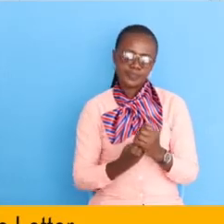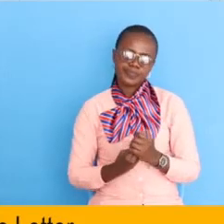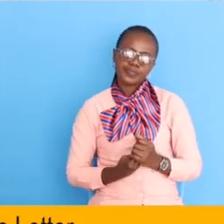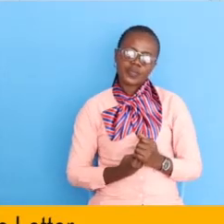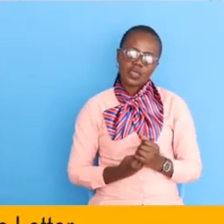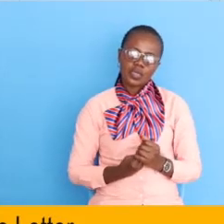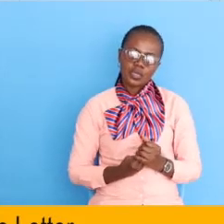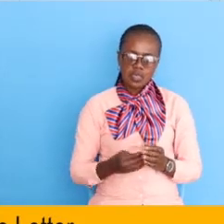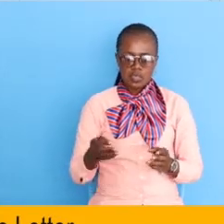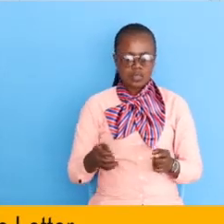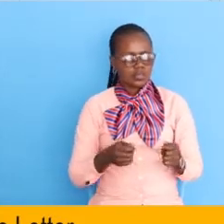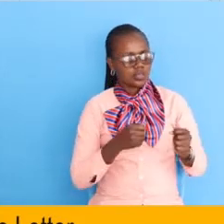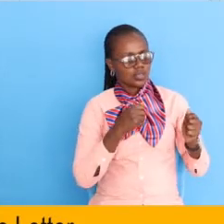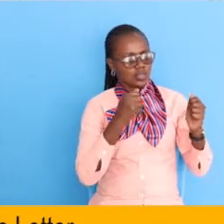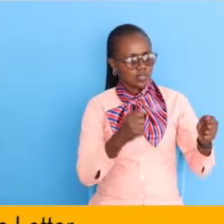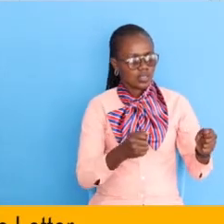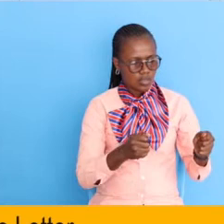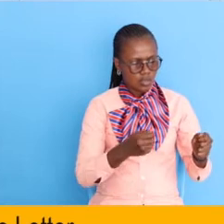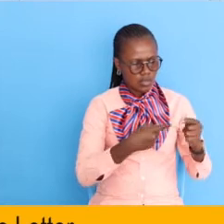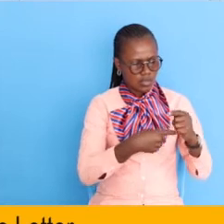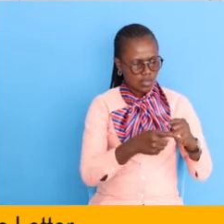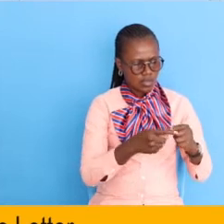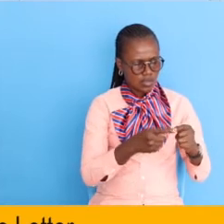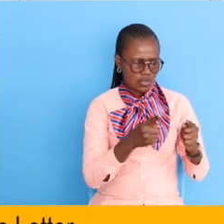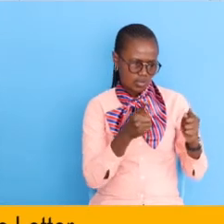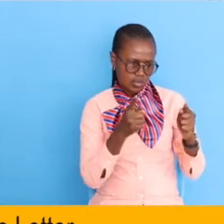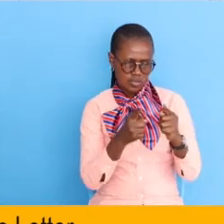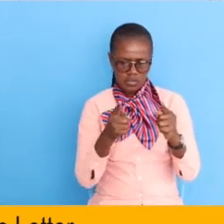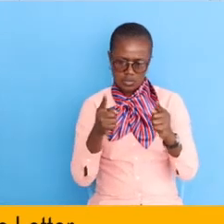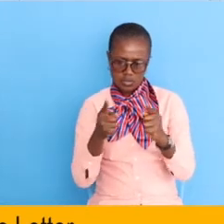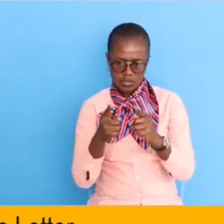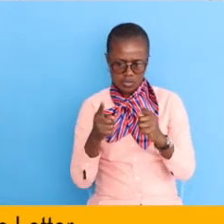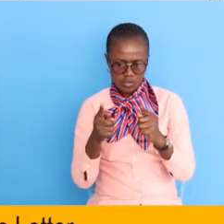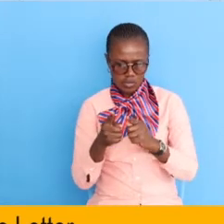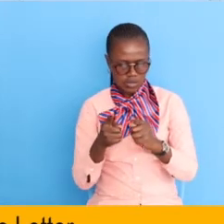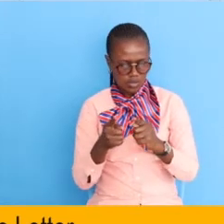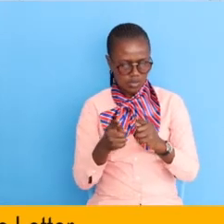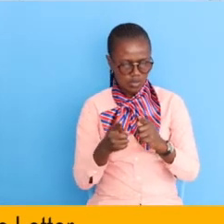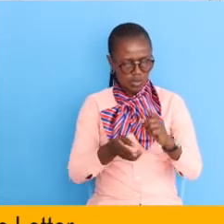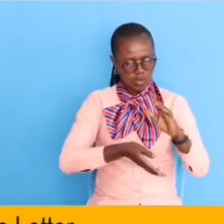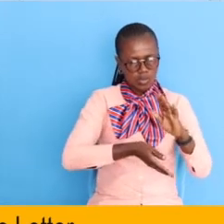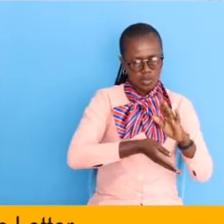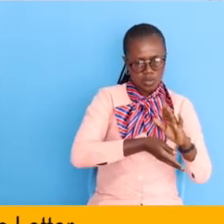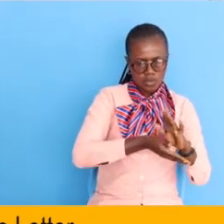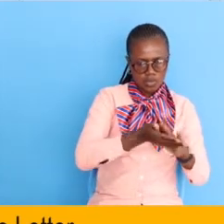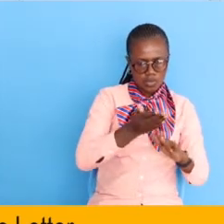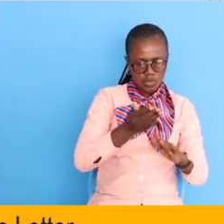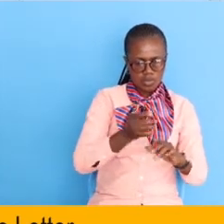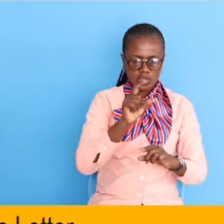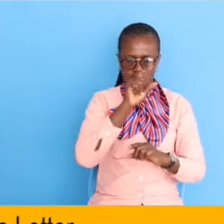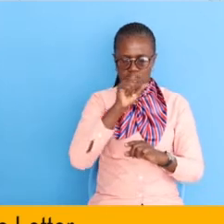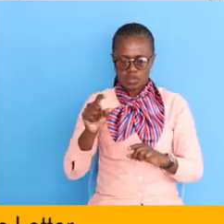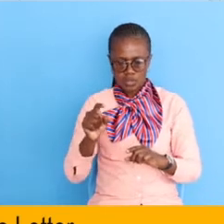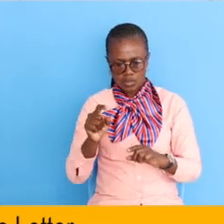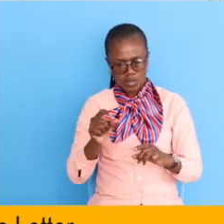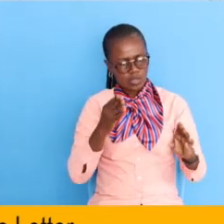in the content part. But in fact, under content is all to do with you are going to make analysis of what is